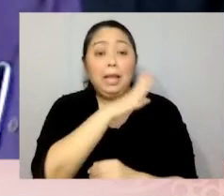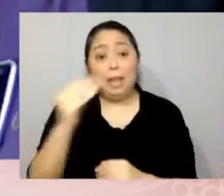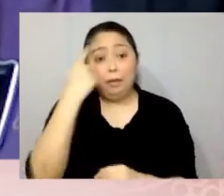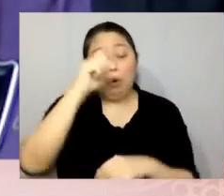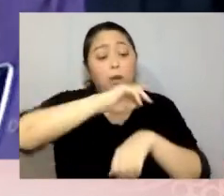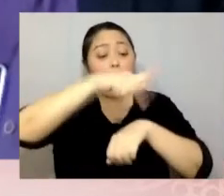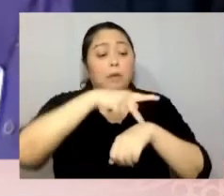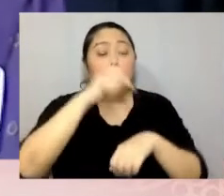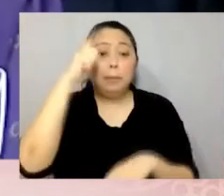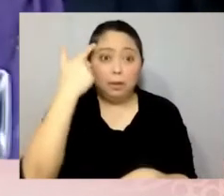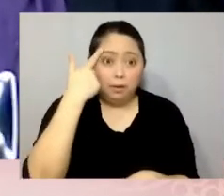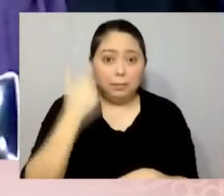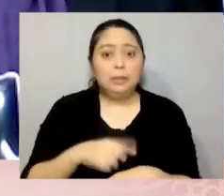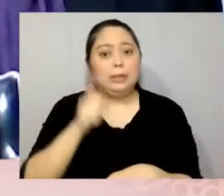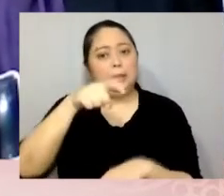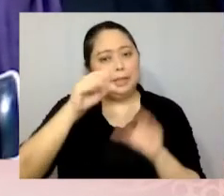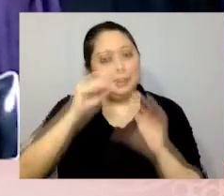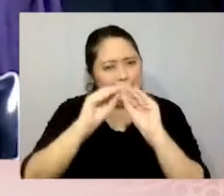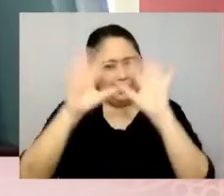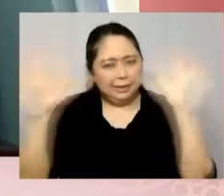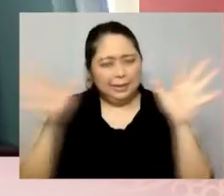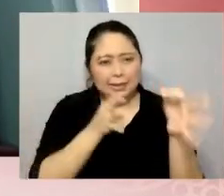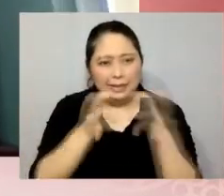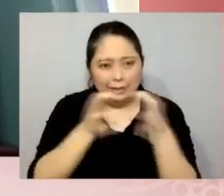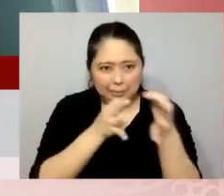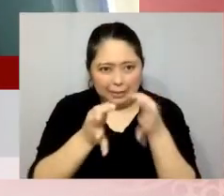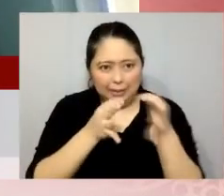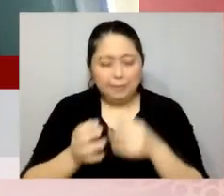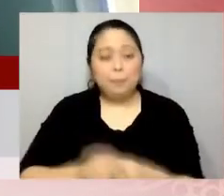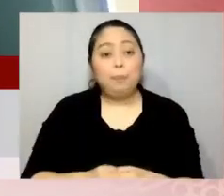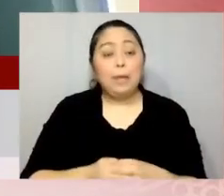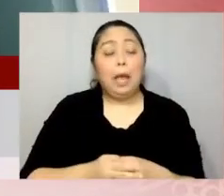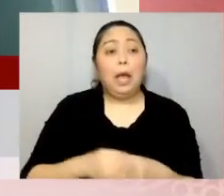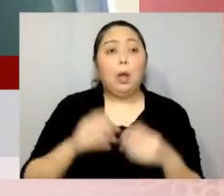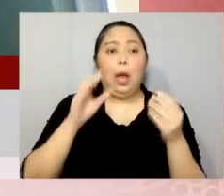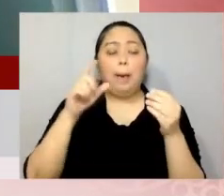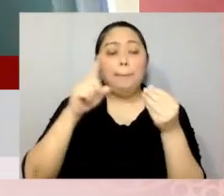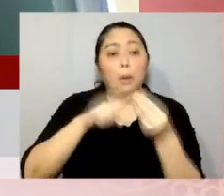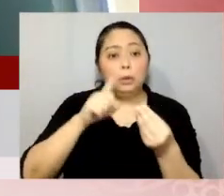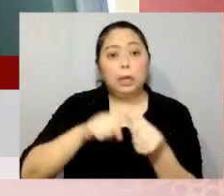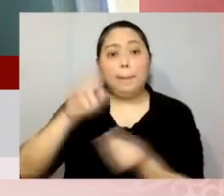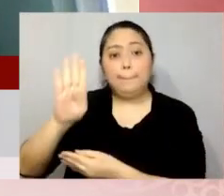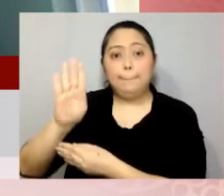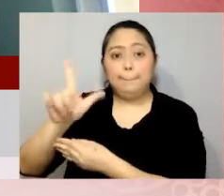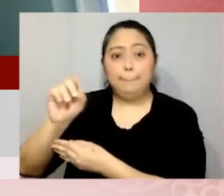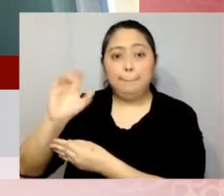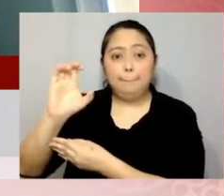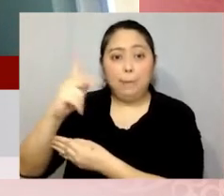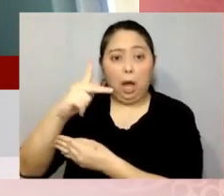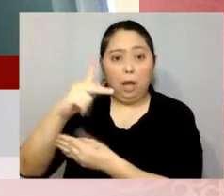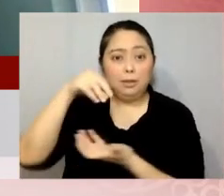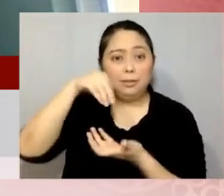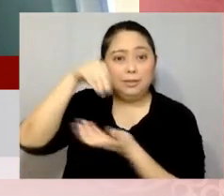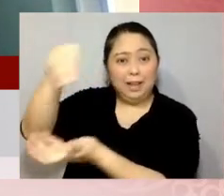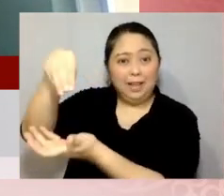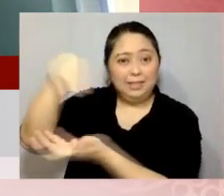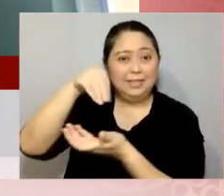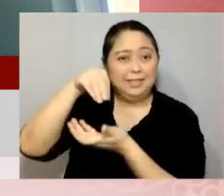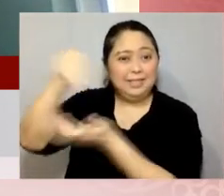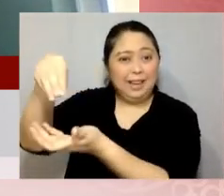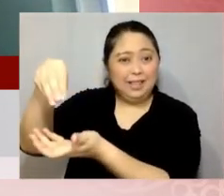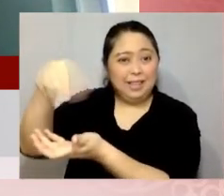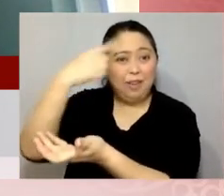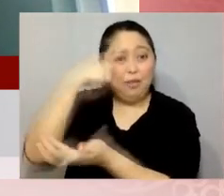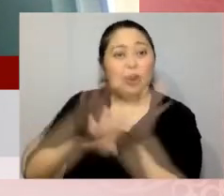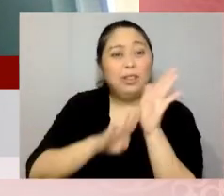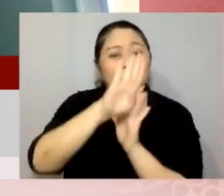the part of the national government, let me just clear up some issues. No, block grants is not solely for development. Ang